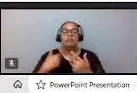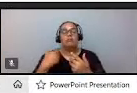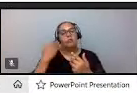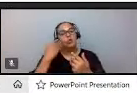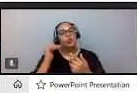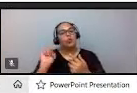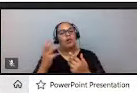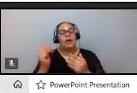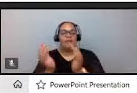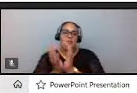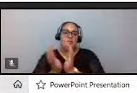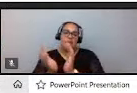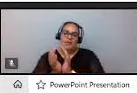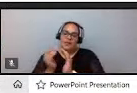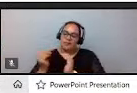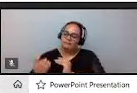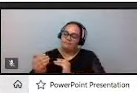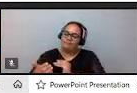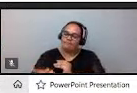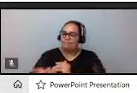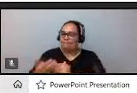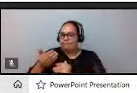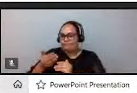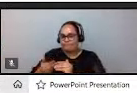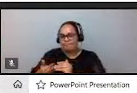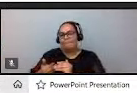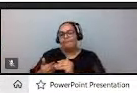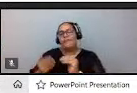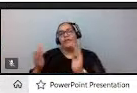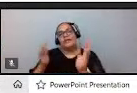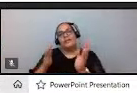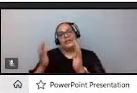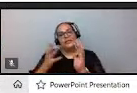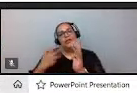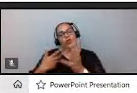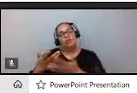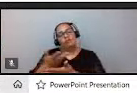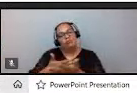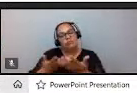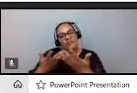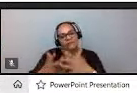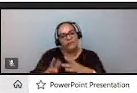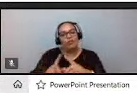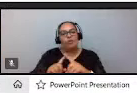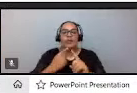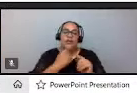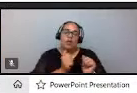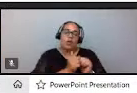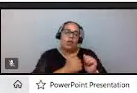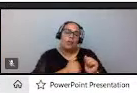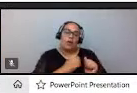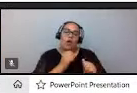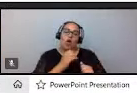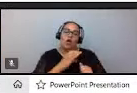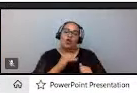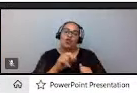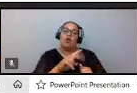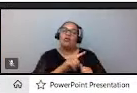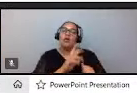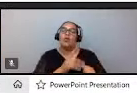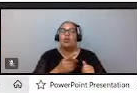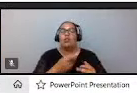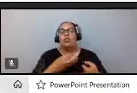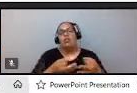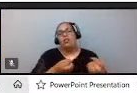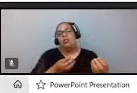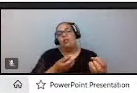there have been meeting uh pre the current season and as mentioned my colleague Oscar will touch on